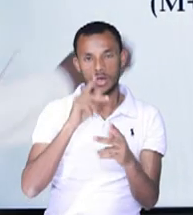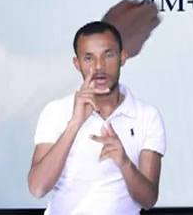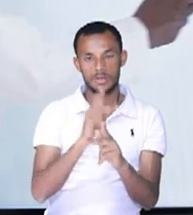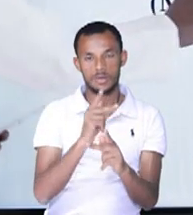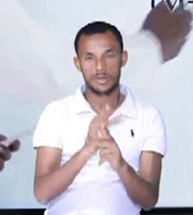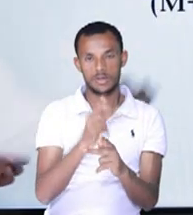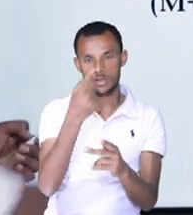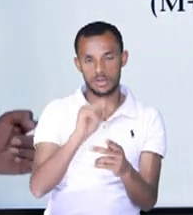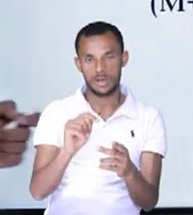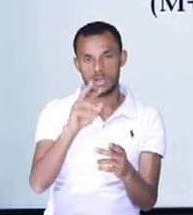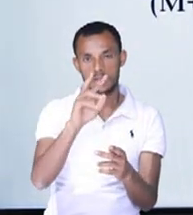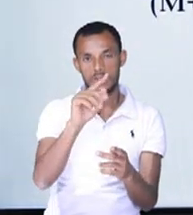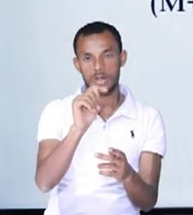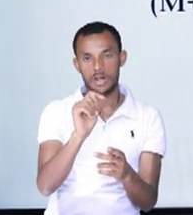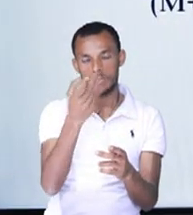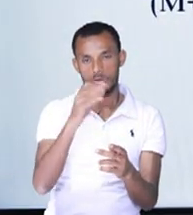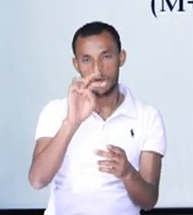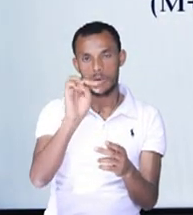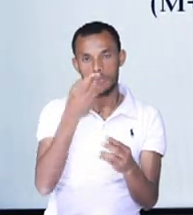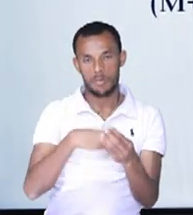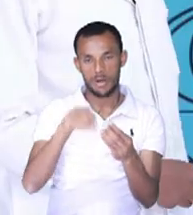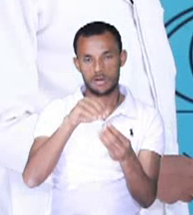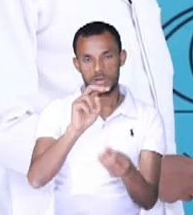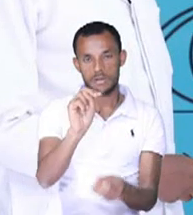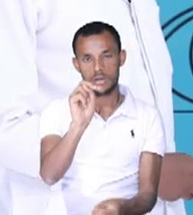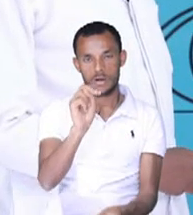expected, the transpose of M plus N.